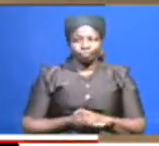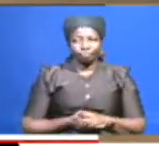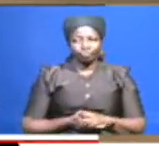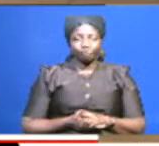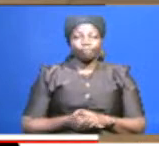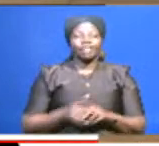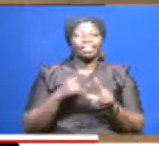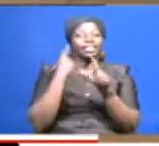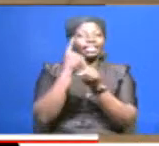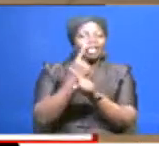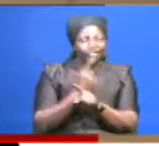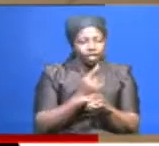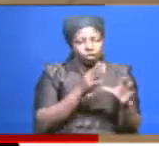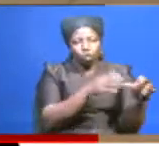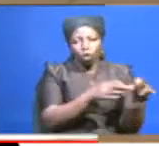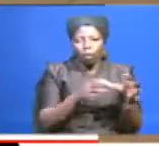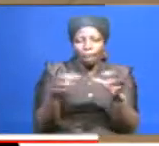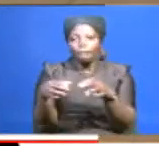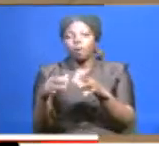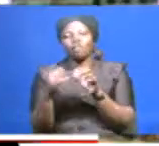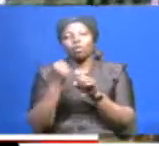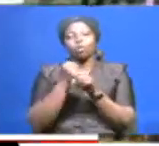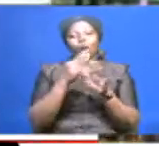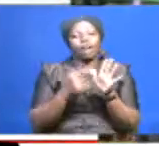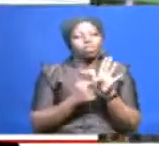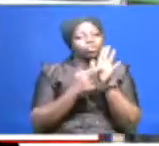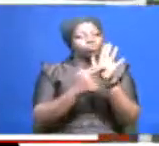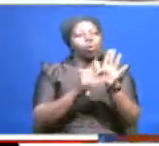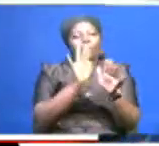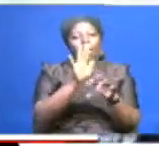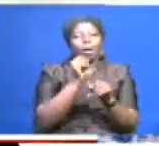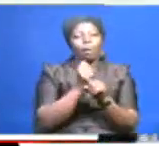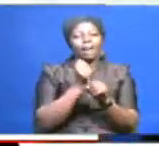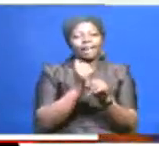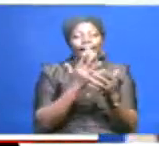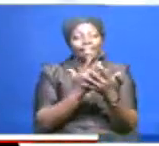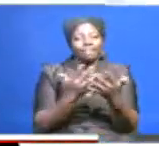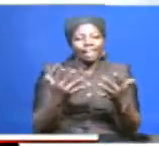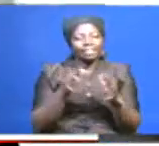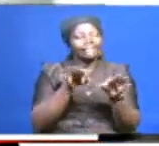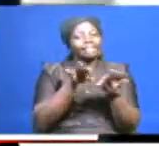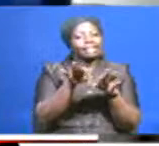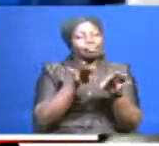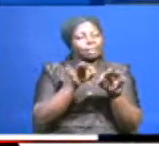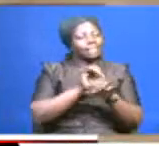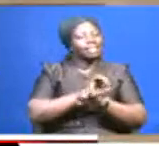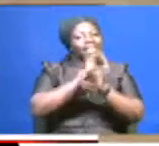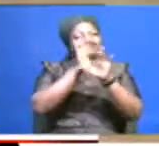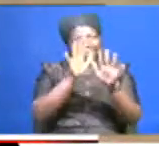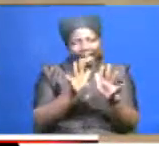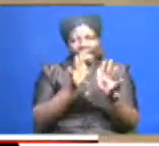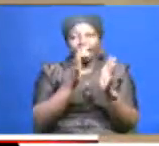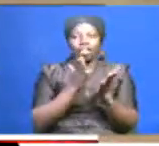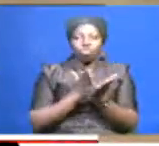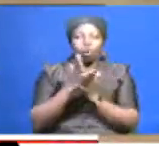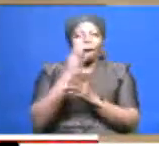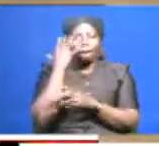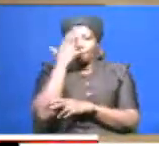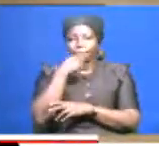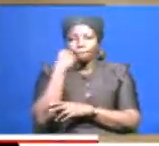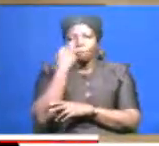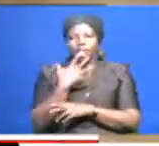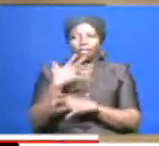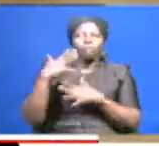Different groups of workers displayed their tools of trade, elaborately explained through an array of colorful banners of